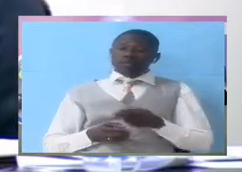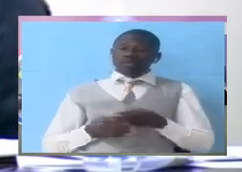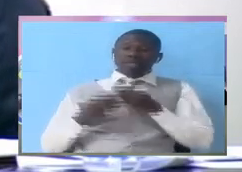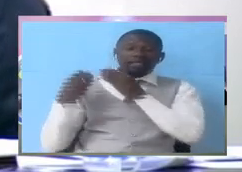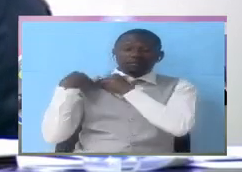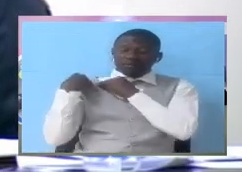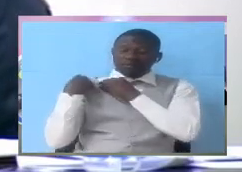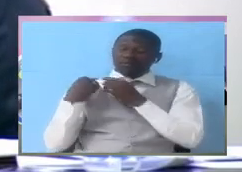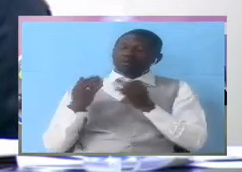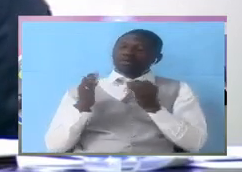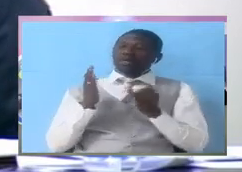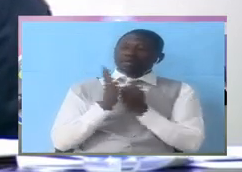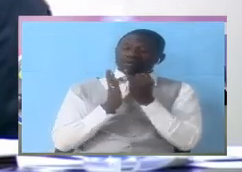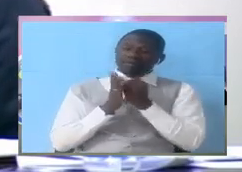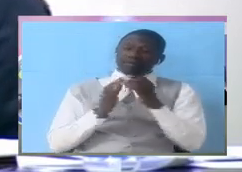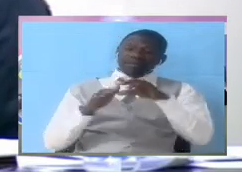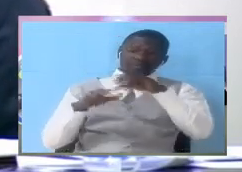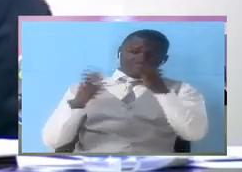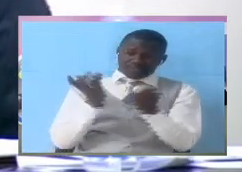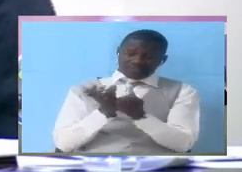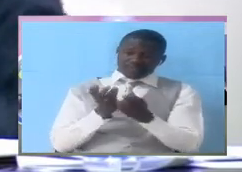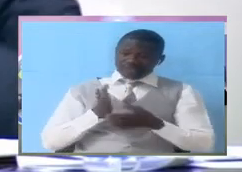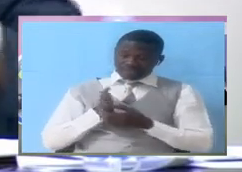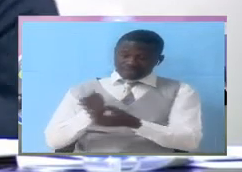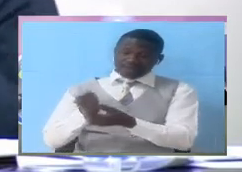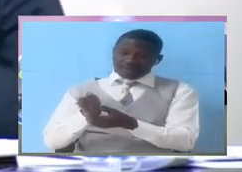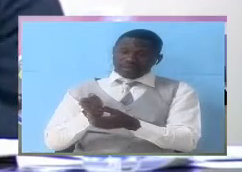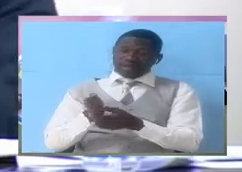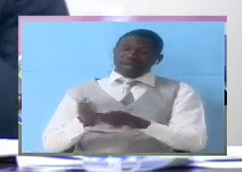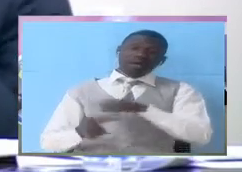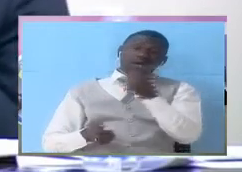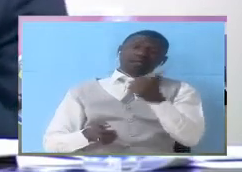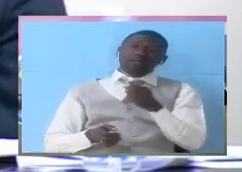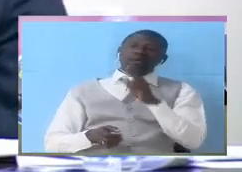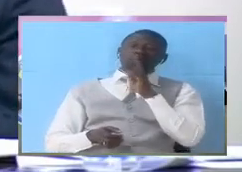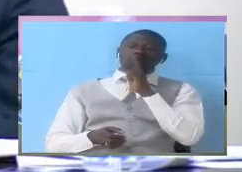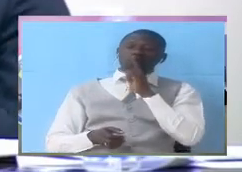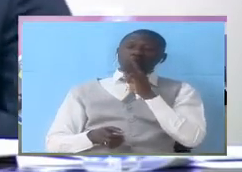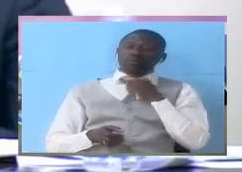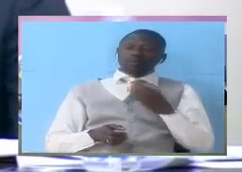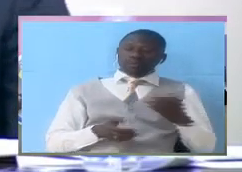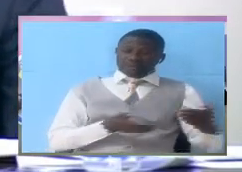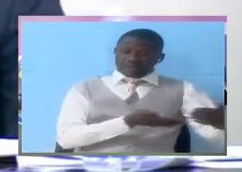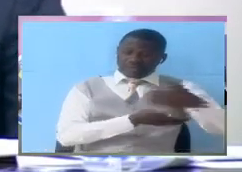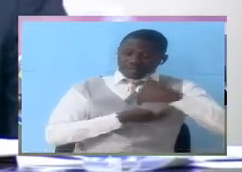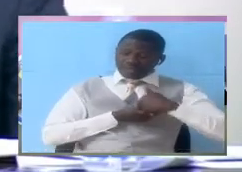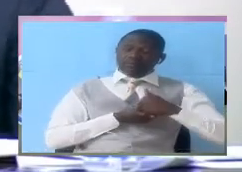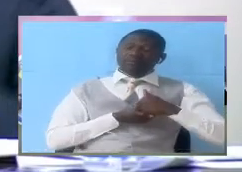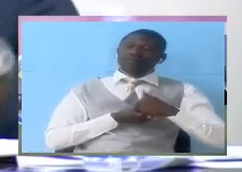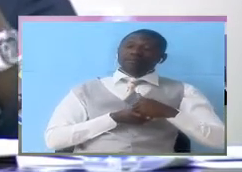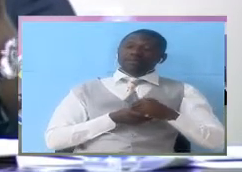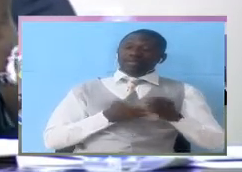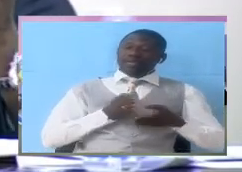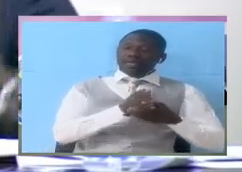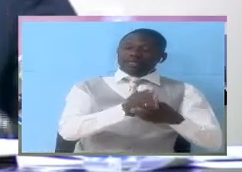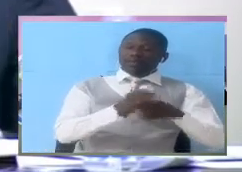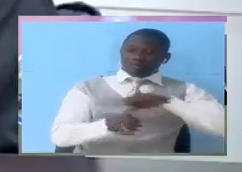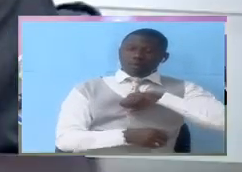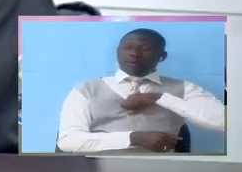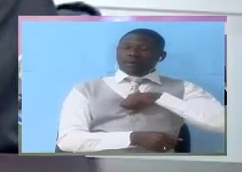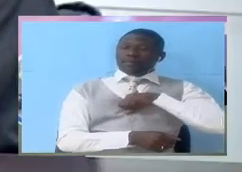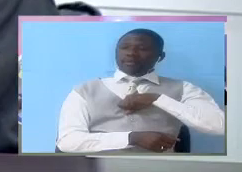gi ak ki nga xamne mom mo jël njiti panel bi jitel ko bopam. Ñaar yoy dañ